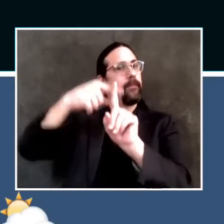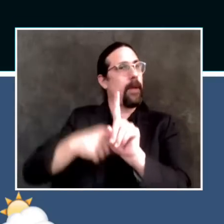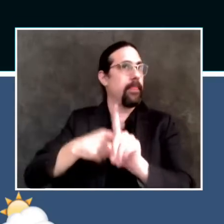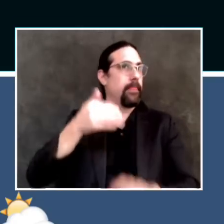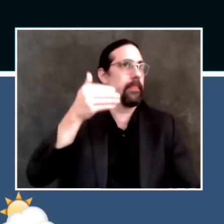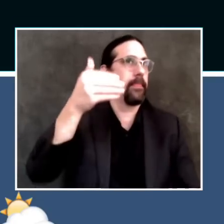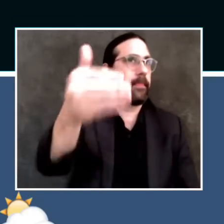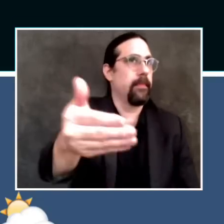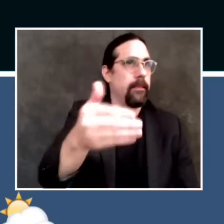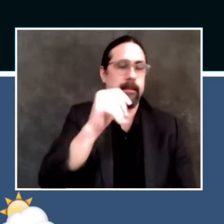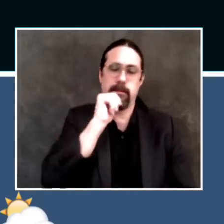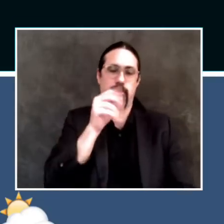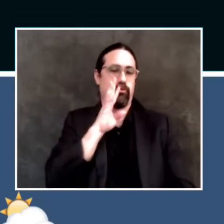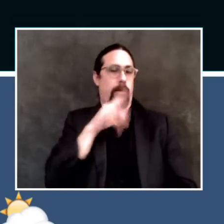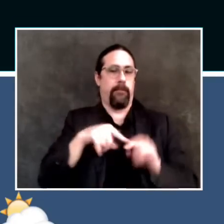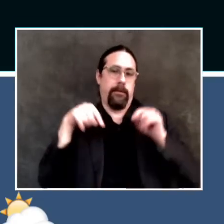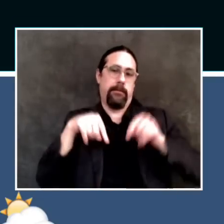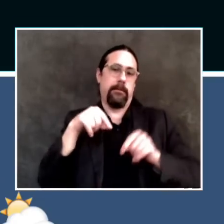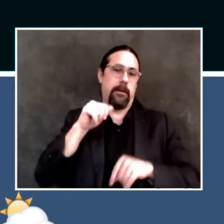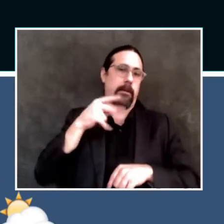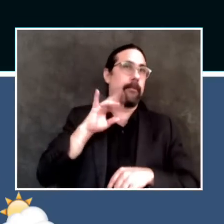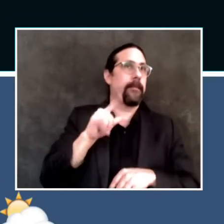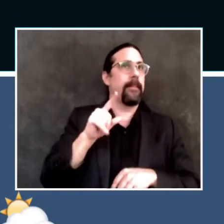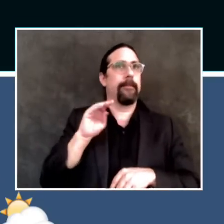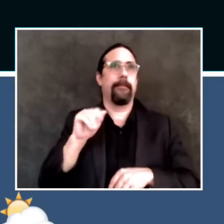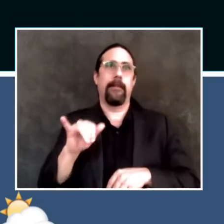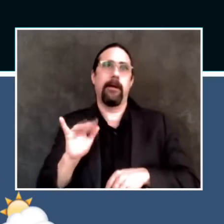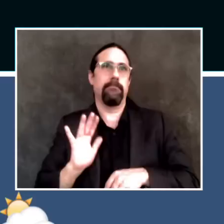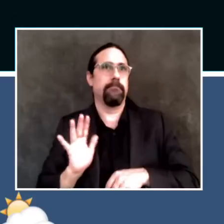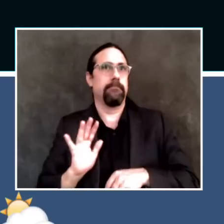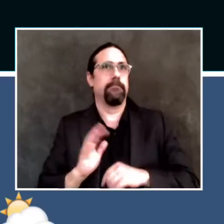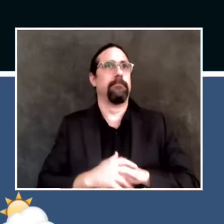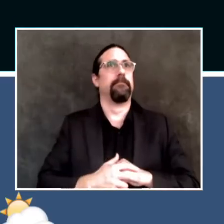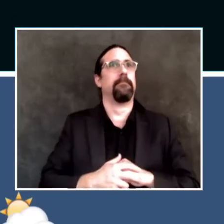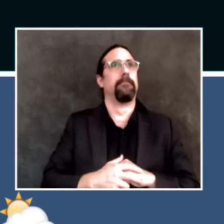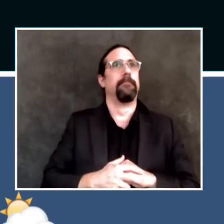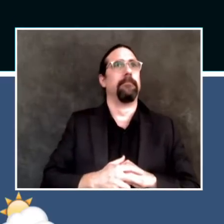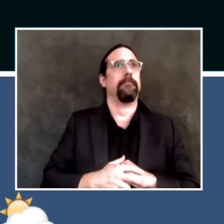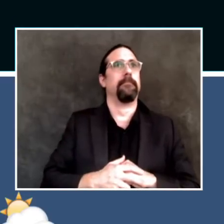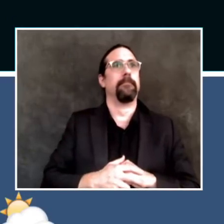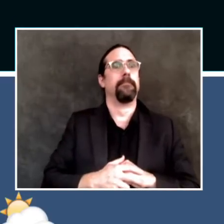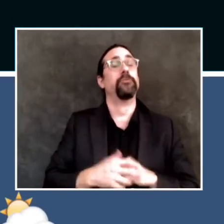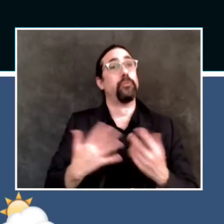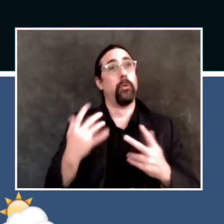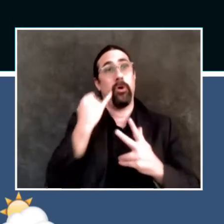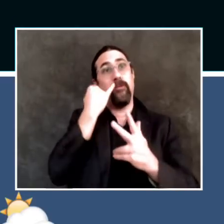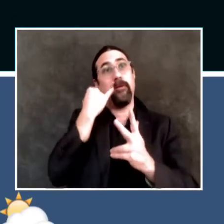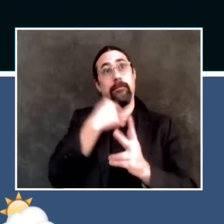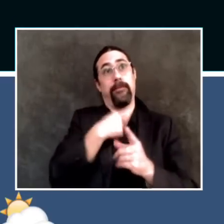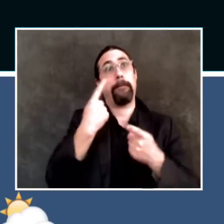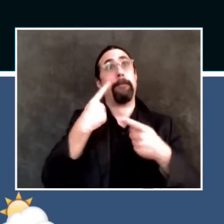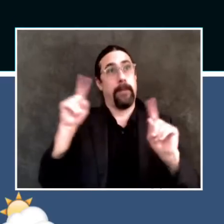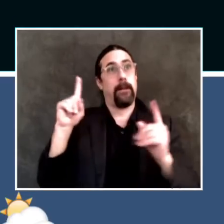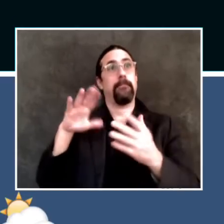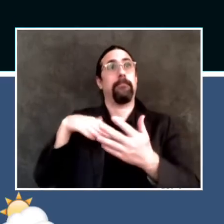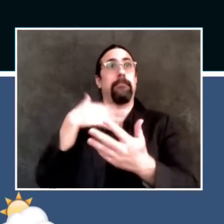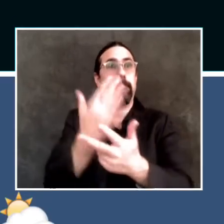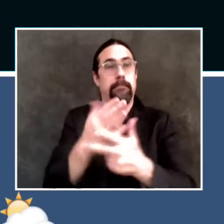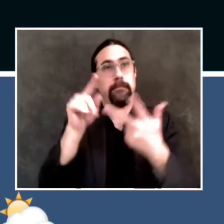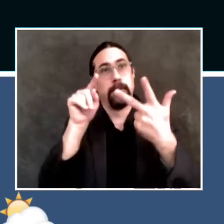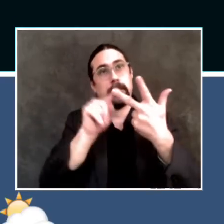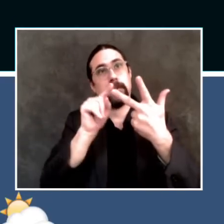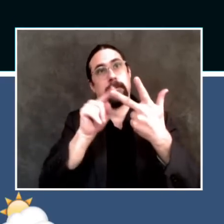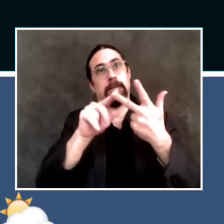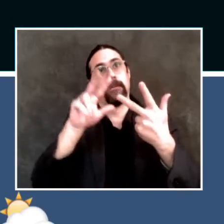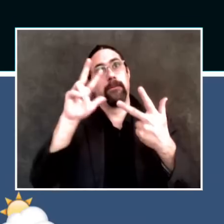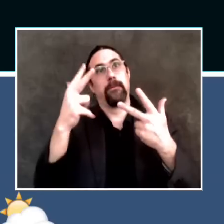potentially have been exposed. Even if they're not showing symptoms, you test anyone who has any kind of symptoms that might be related to the coronavirus. It's a